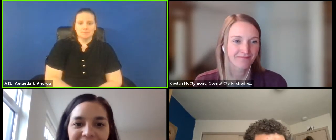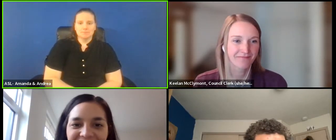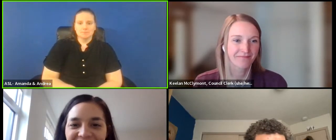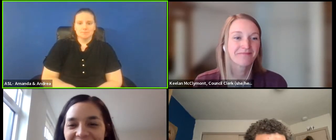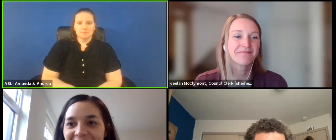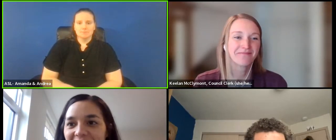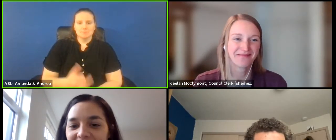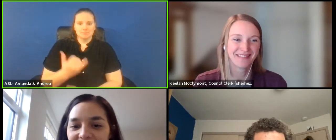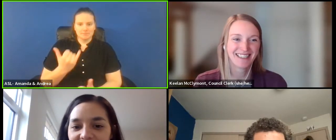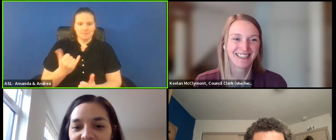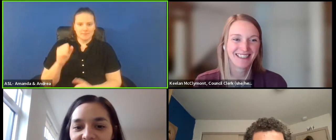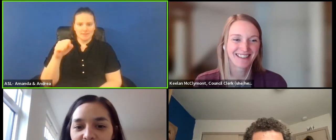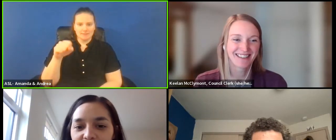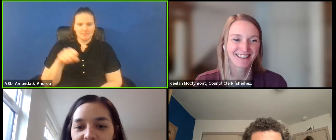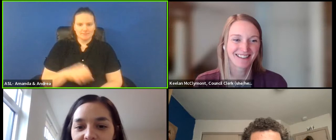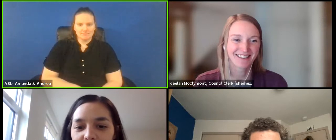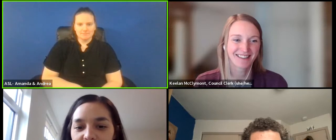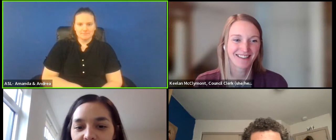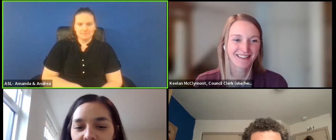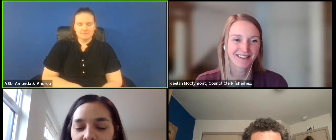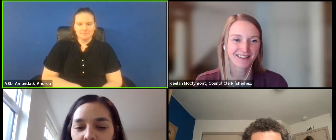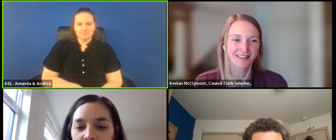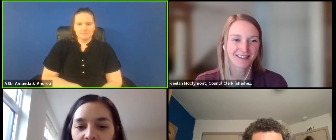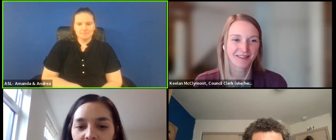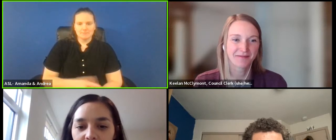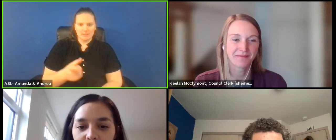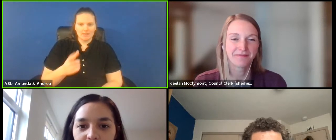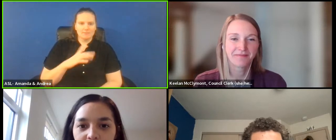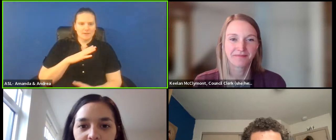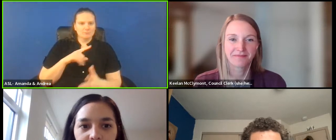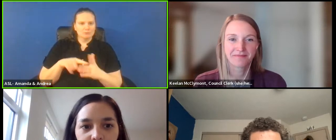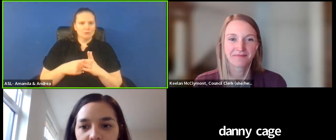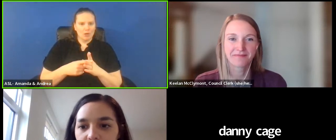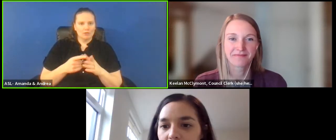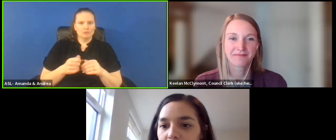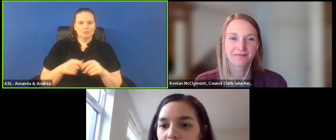Awesome. Thank you. Yes. Yeah, let me just get my screen going.